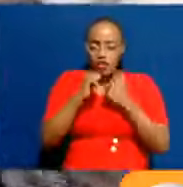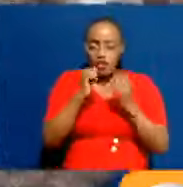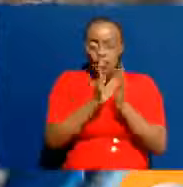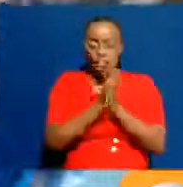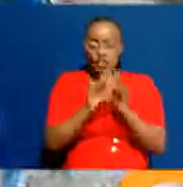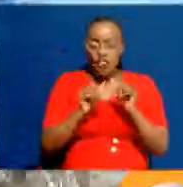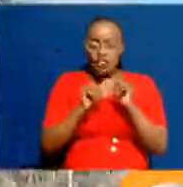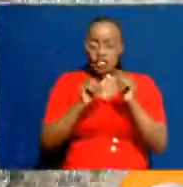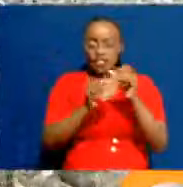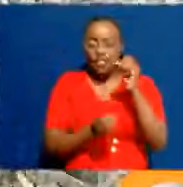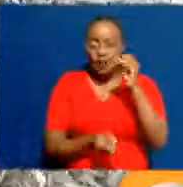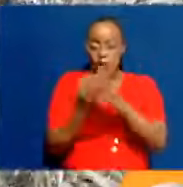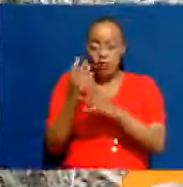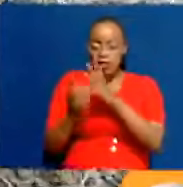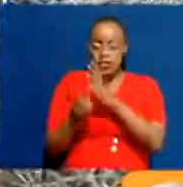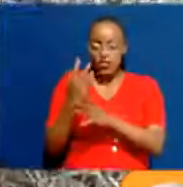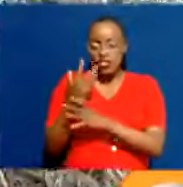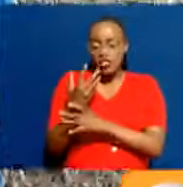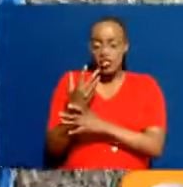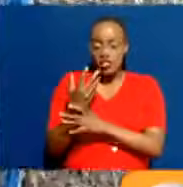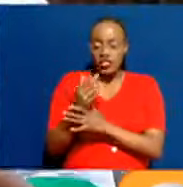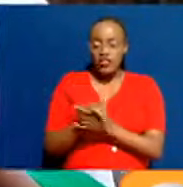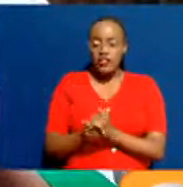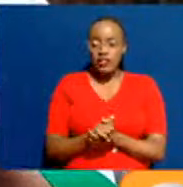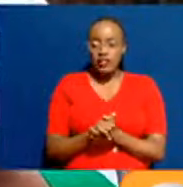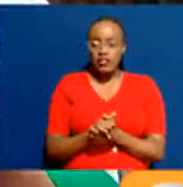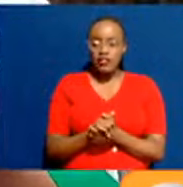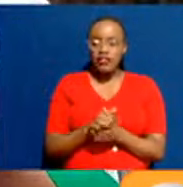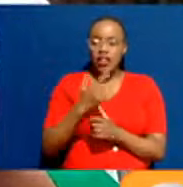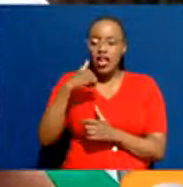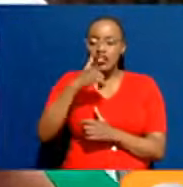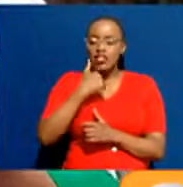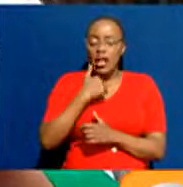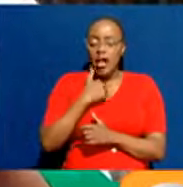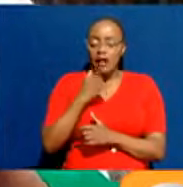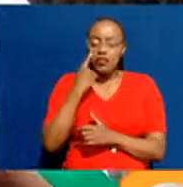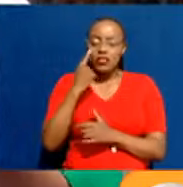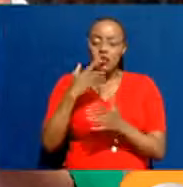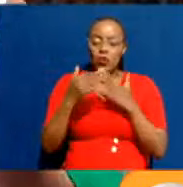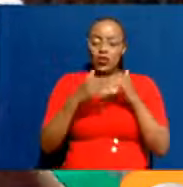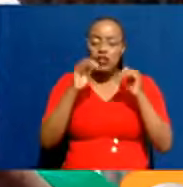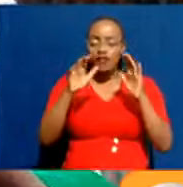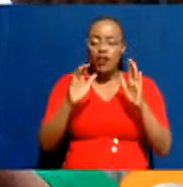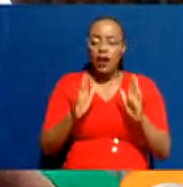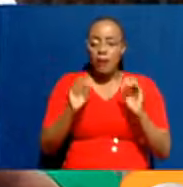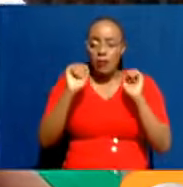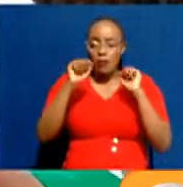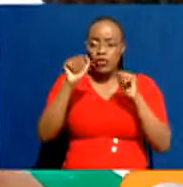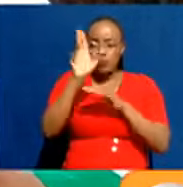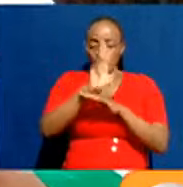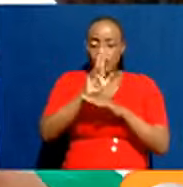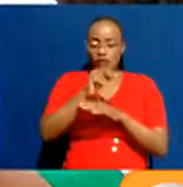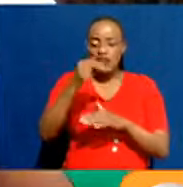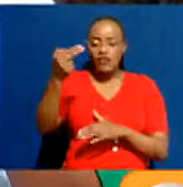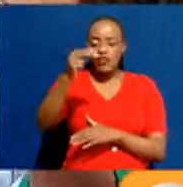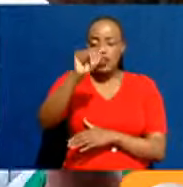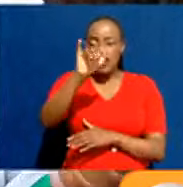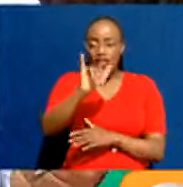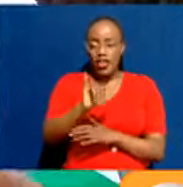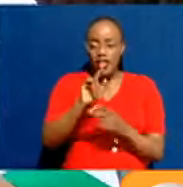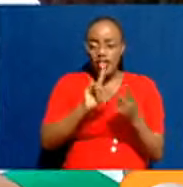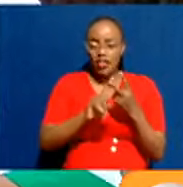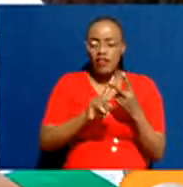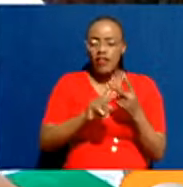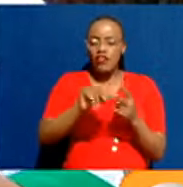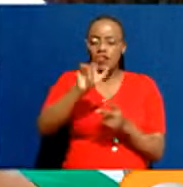sustain production in the livestock sector. We are just taking what the farmer can use, rots, grass, hay,